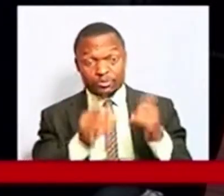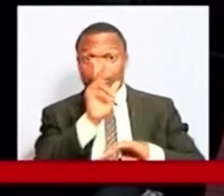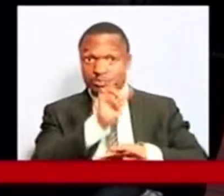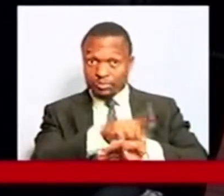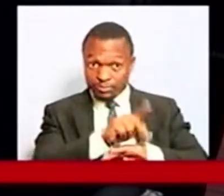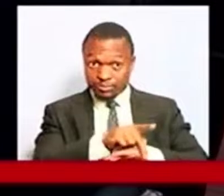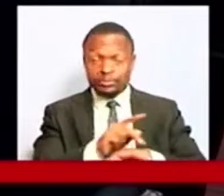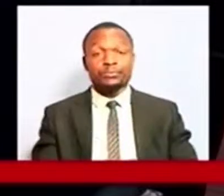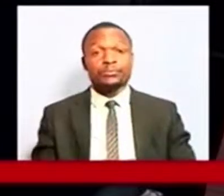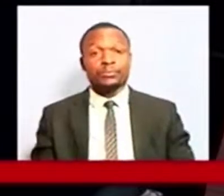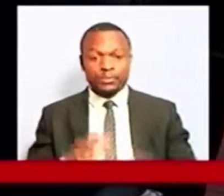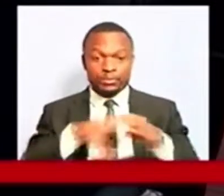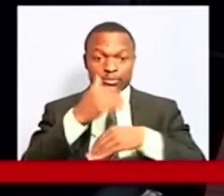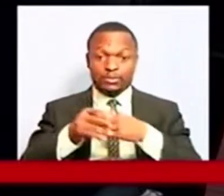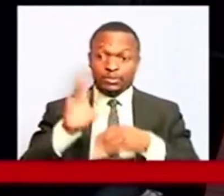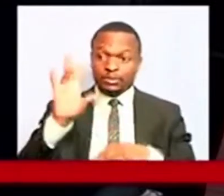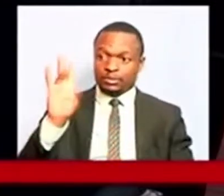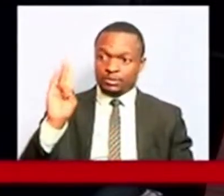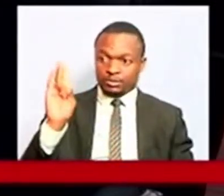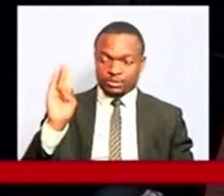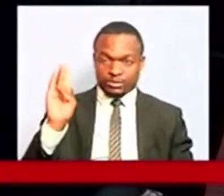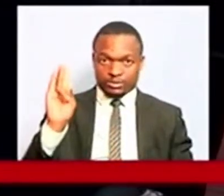projects out of 17.